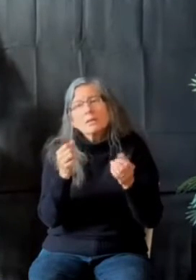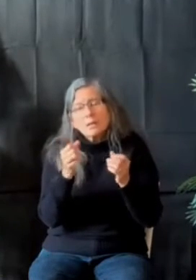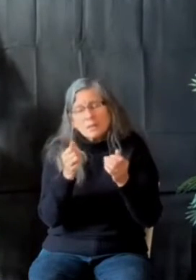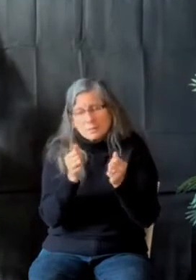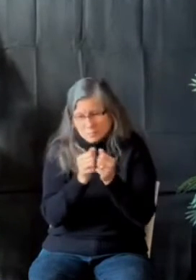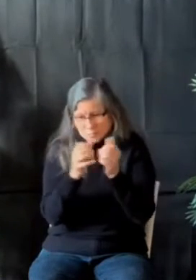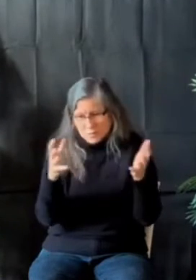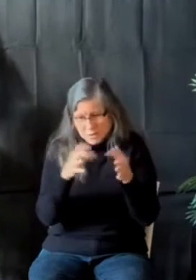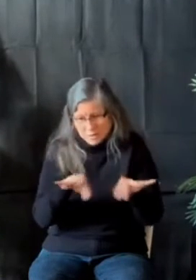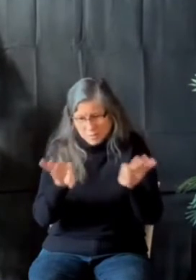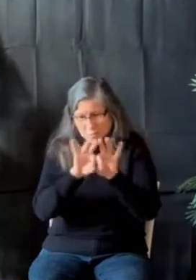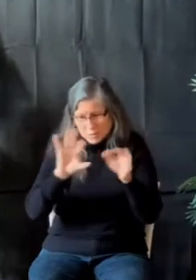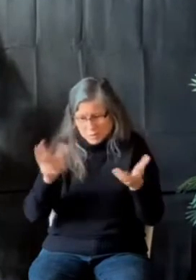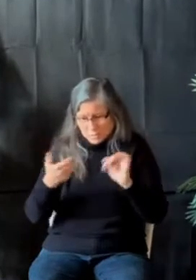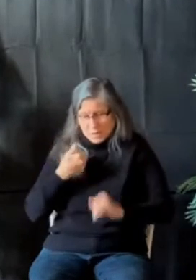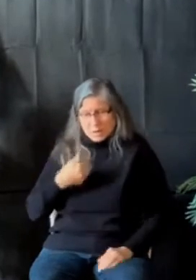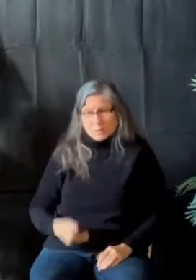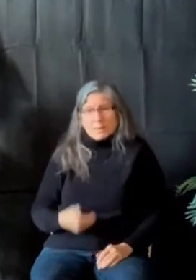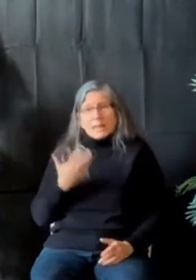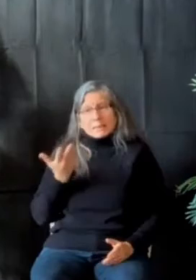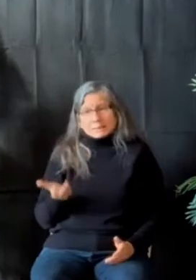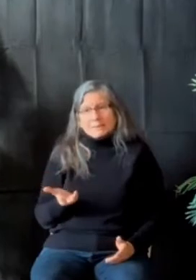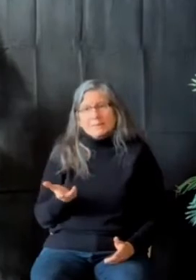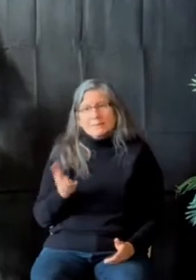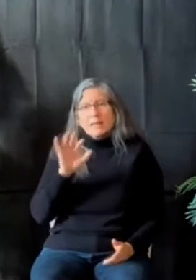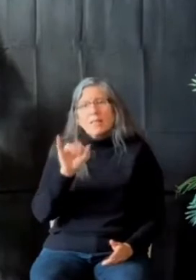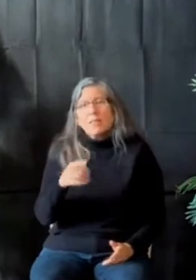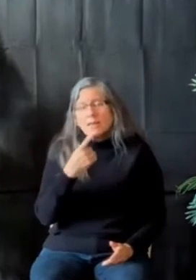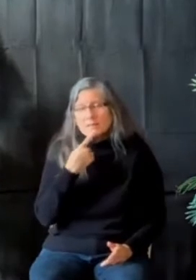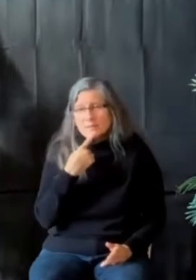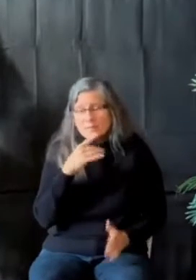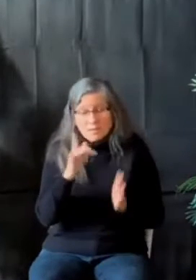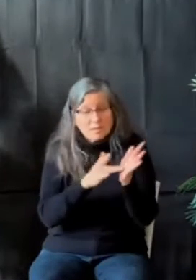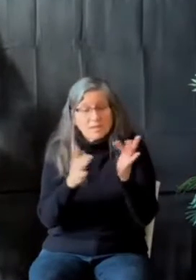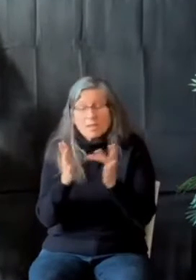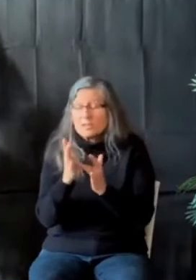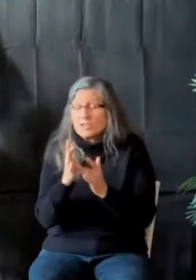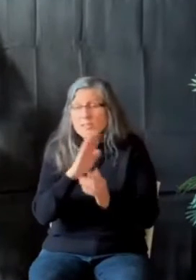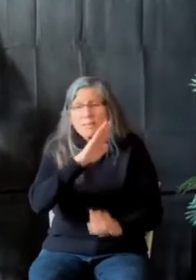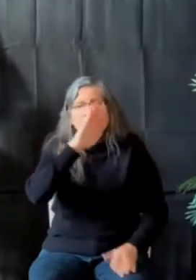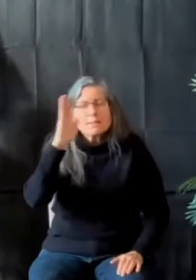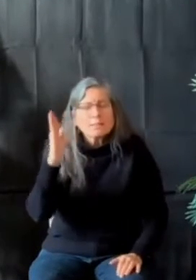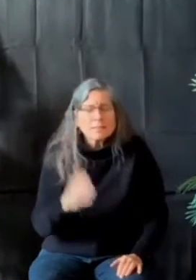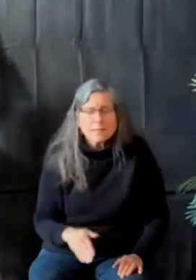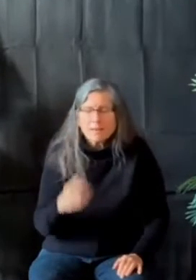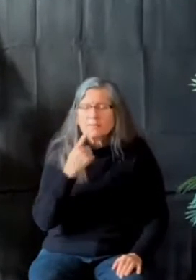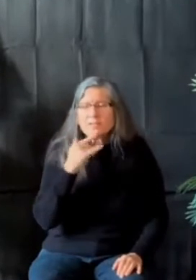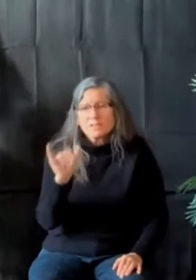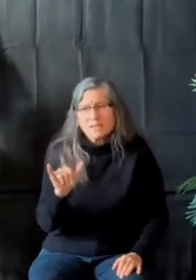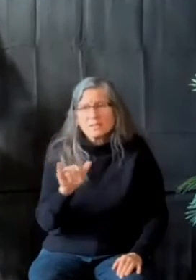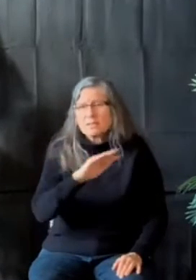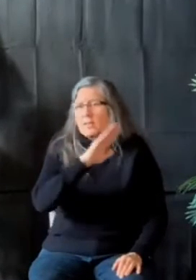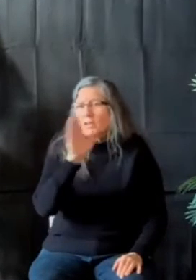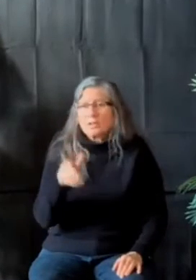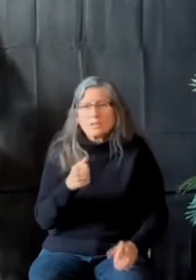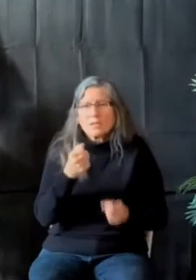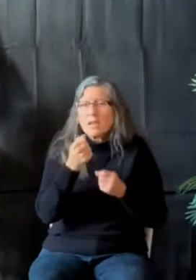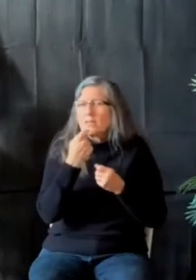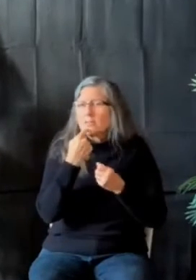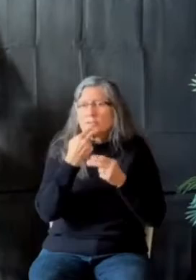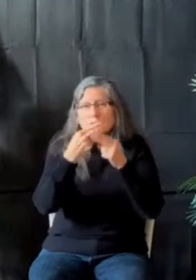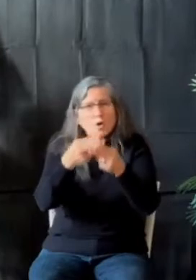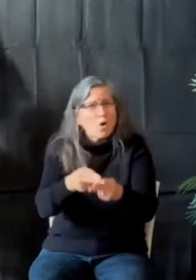me. That's what they're saying. Jesus never says that. Jesus never calls you